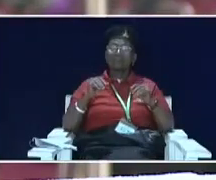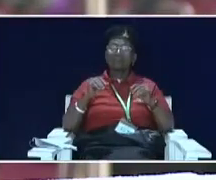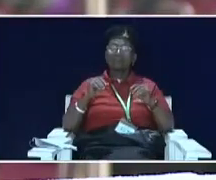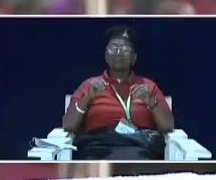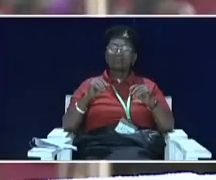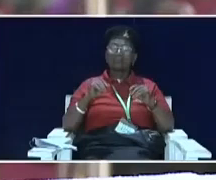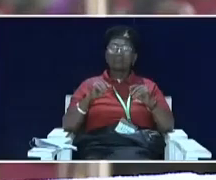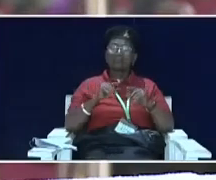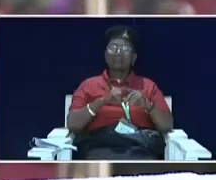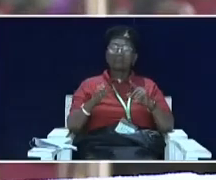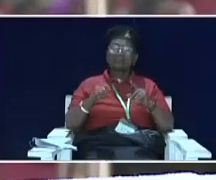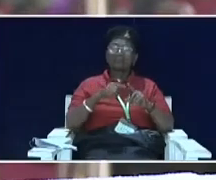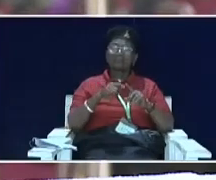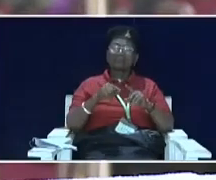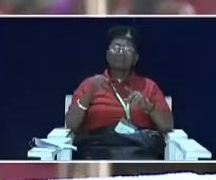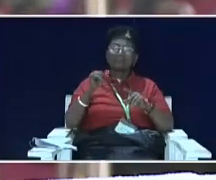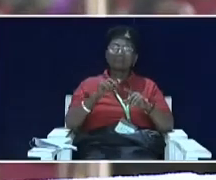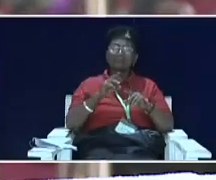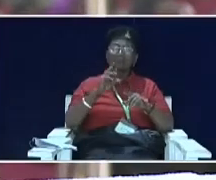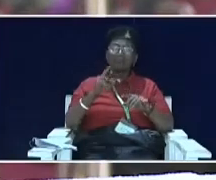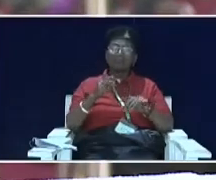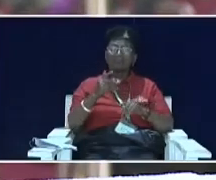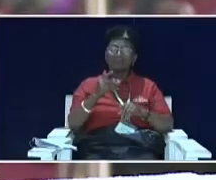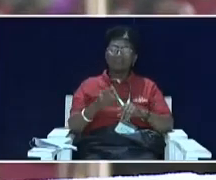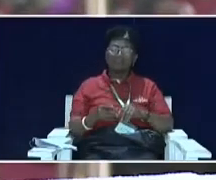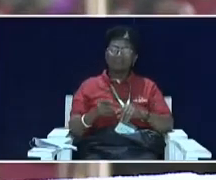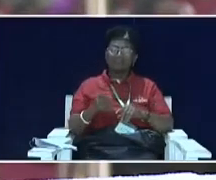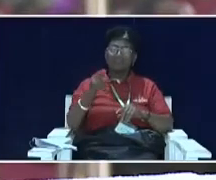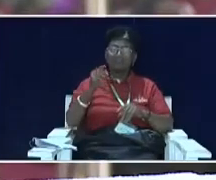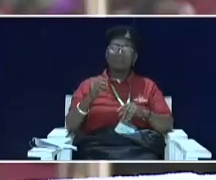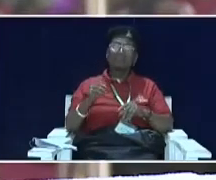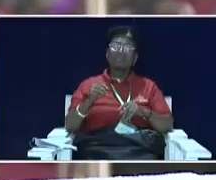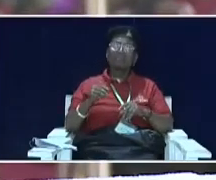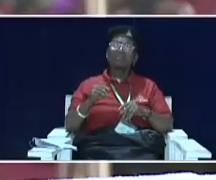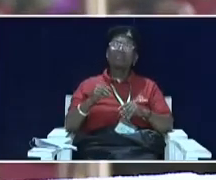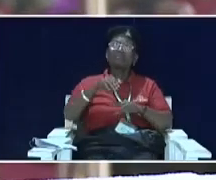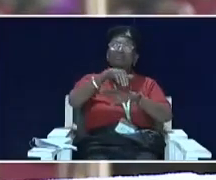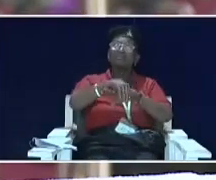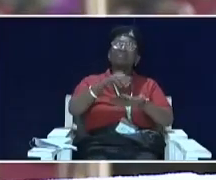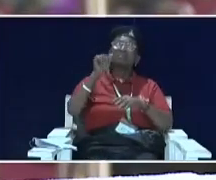but when they're alone at night, they cry.